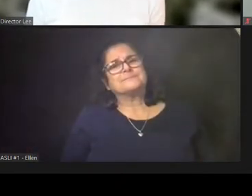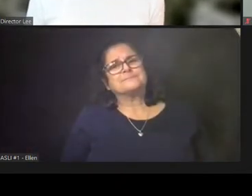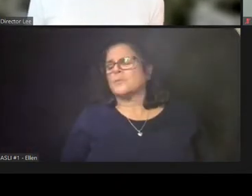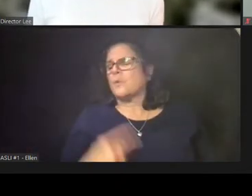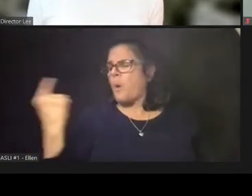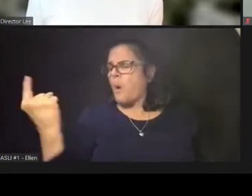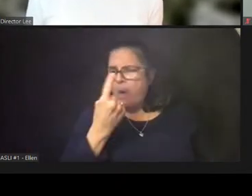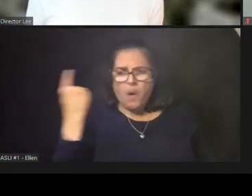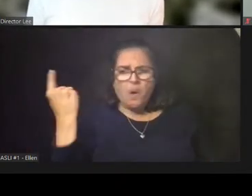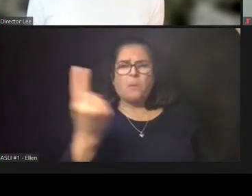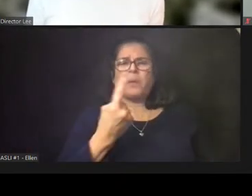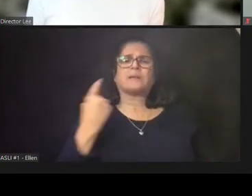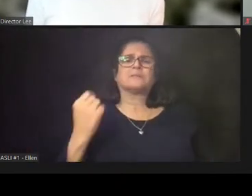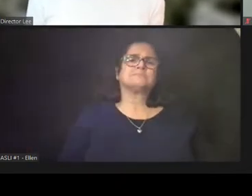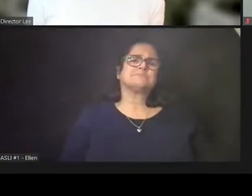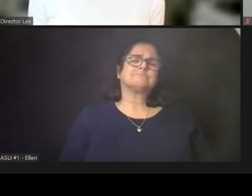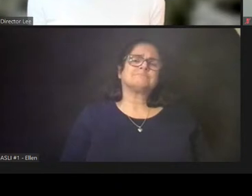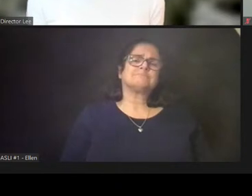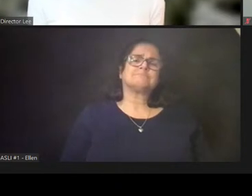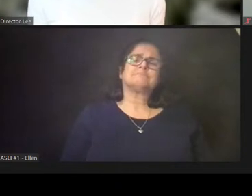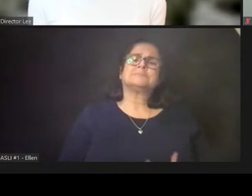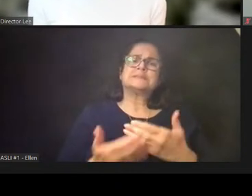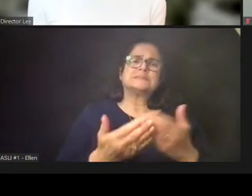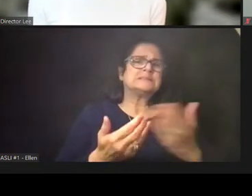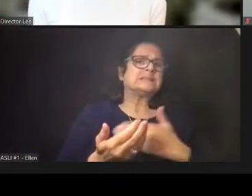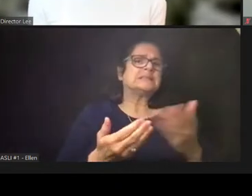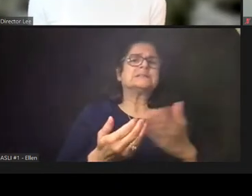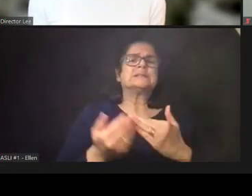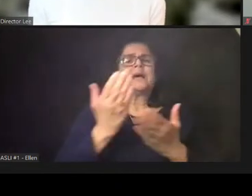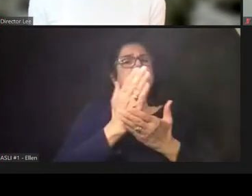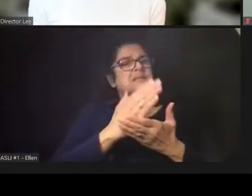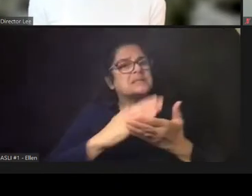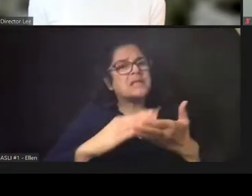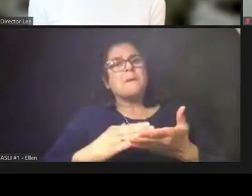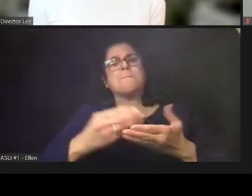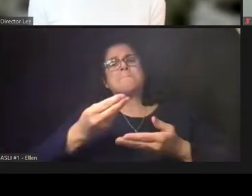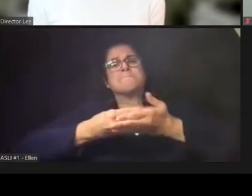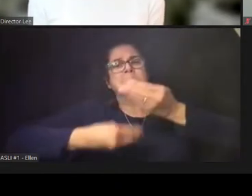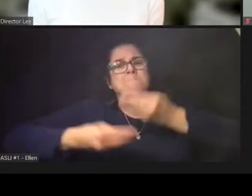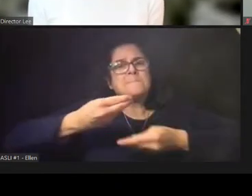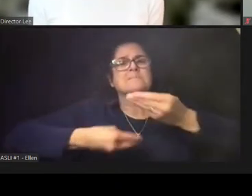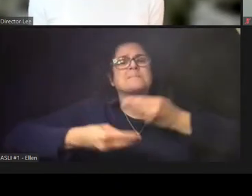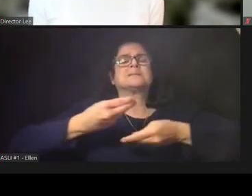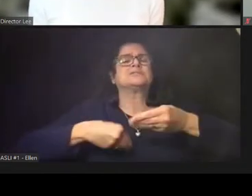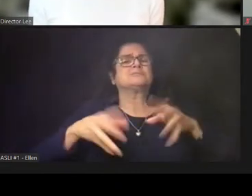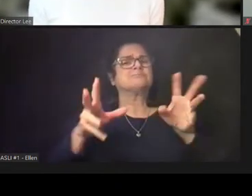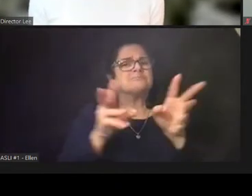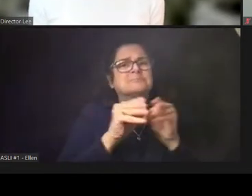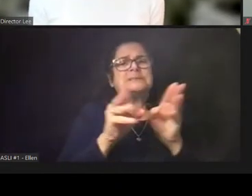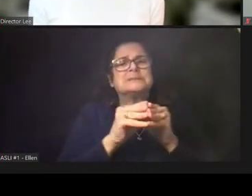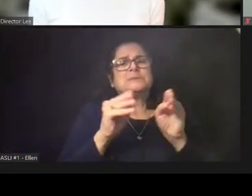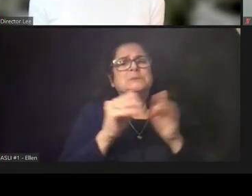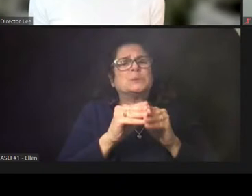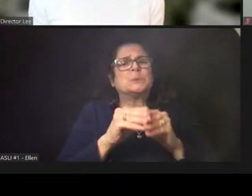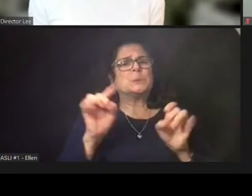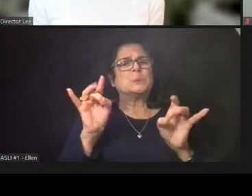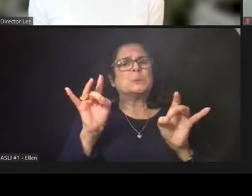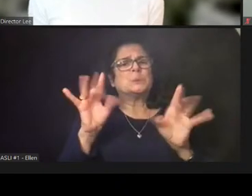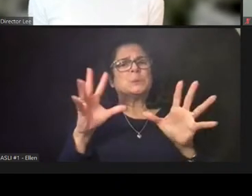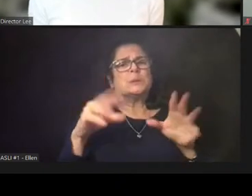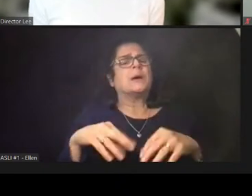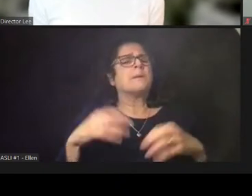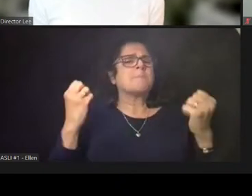to deal with. And that's in spite of some public hearings and budget hearings that were, to say the least, contentious.